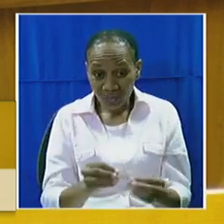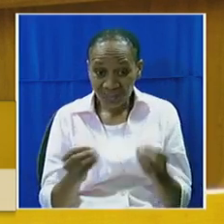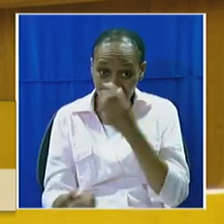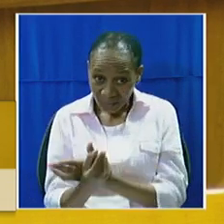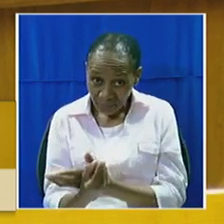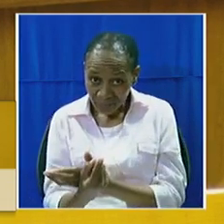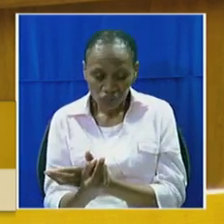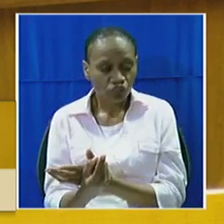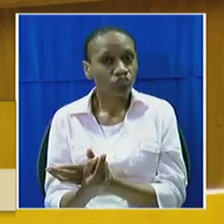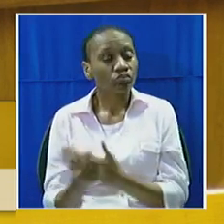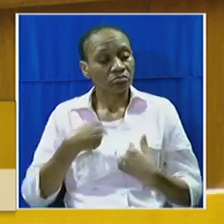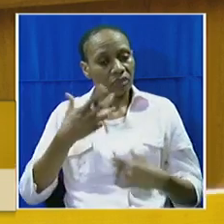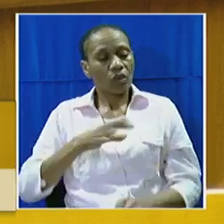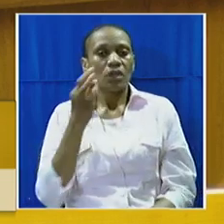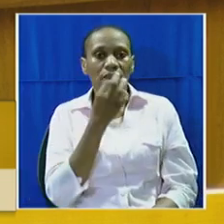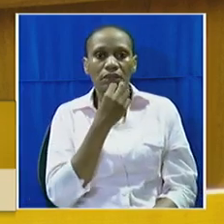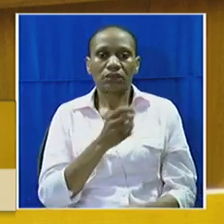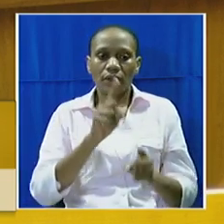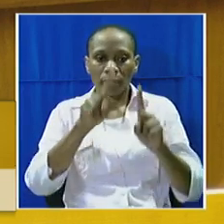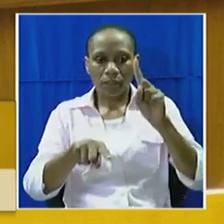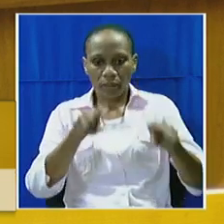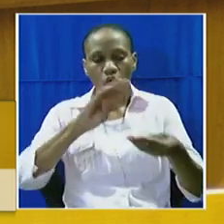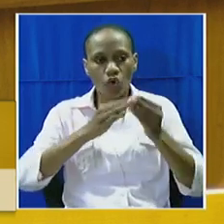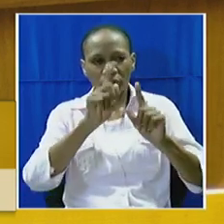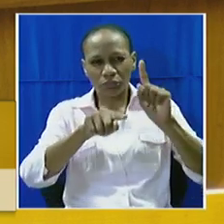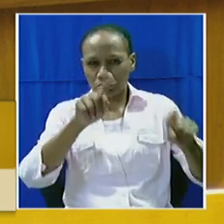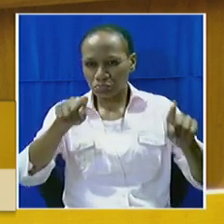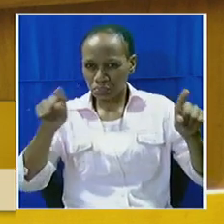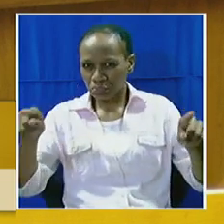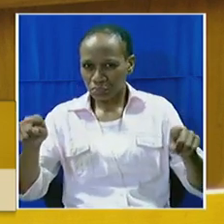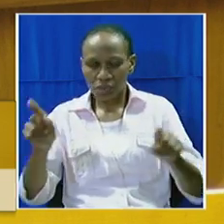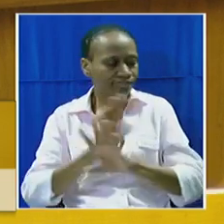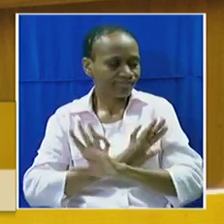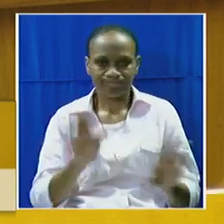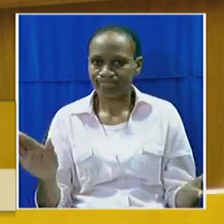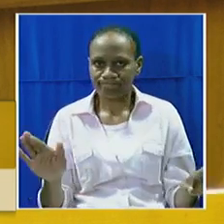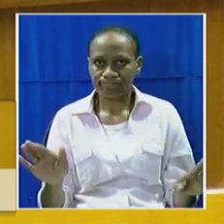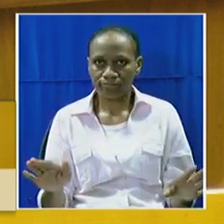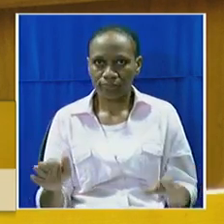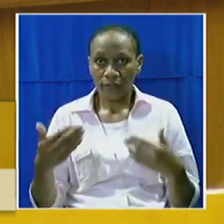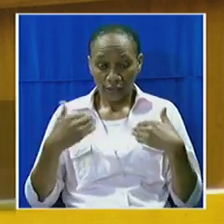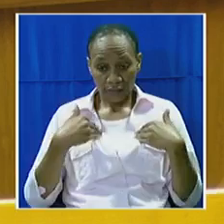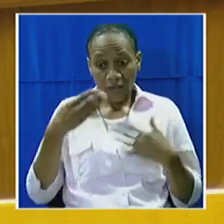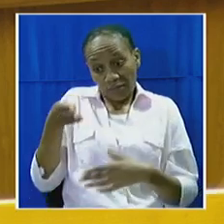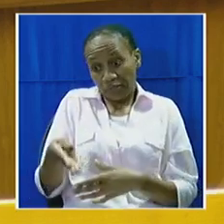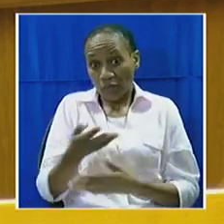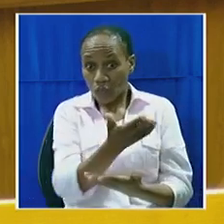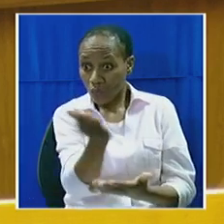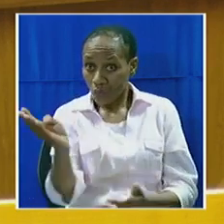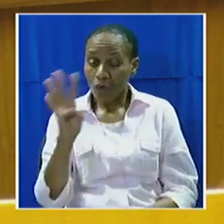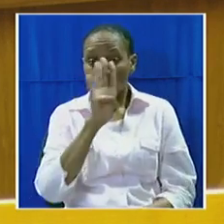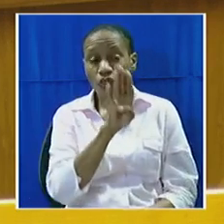want to say that in very many areas that is not the case. And we who are here, the